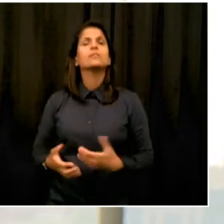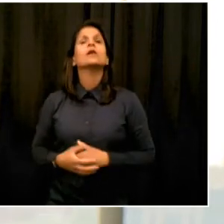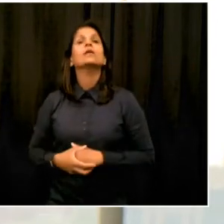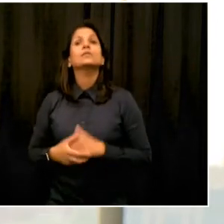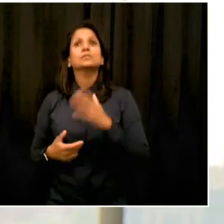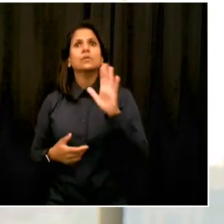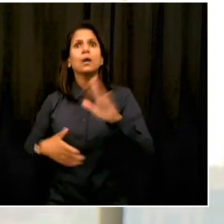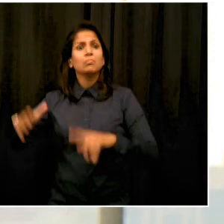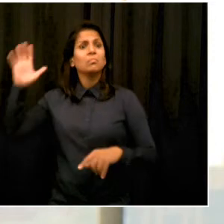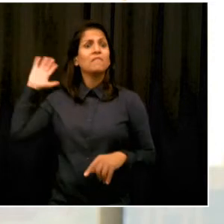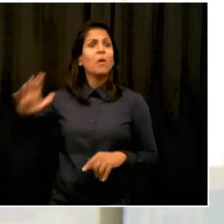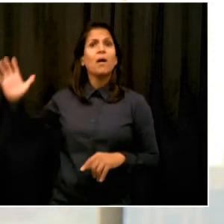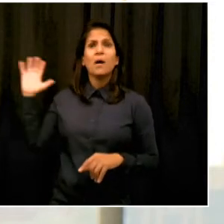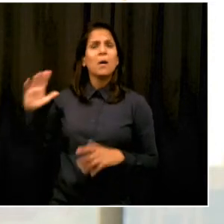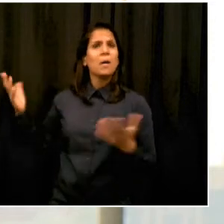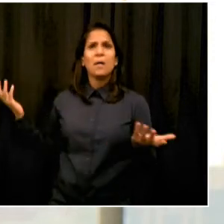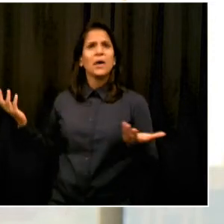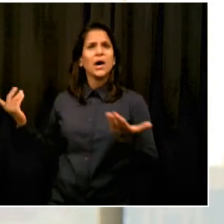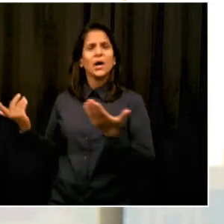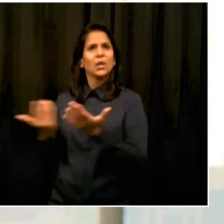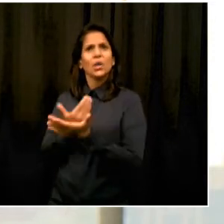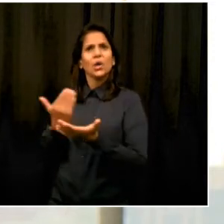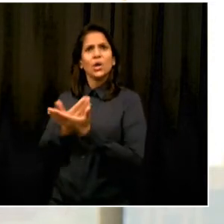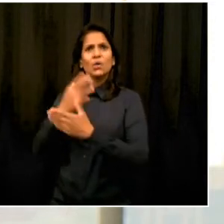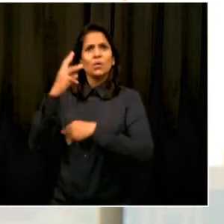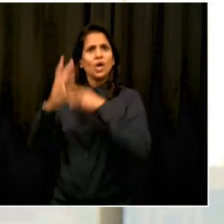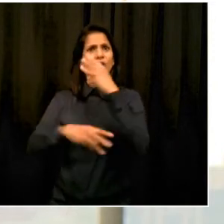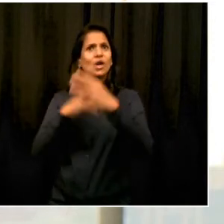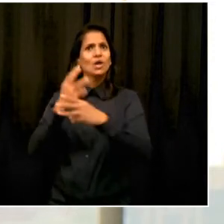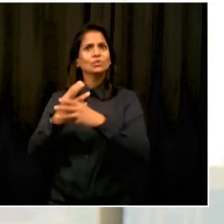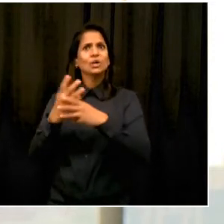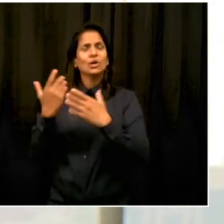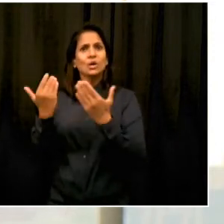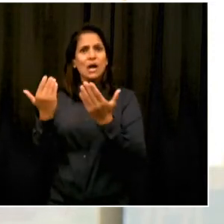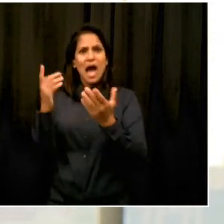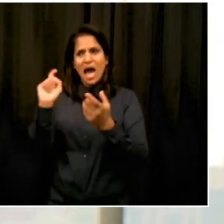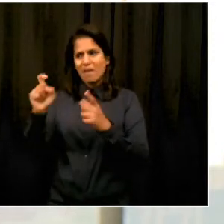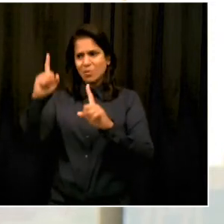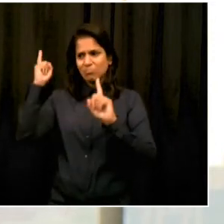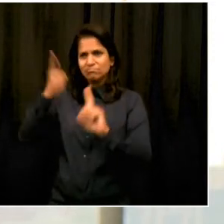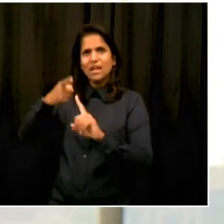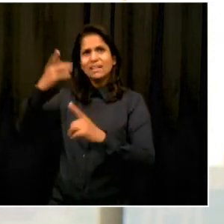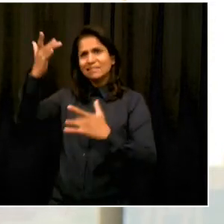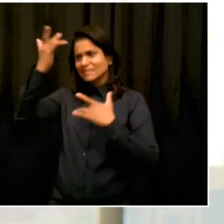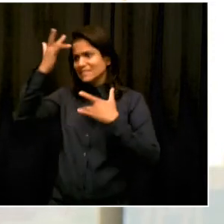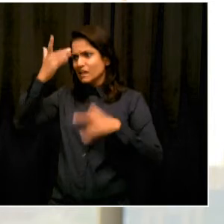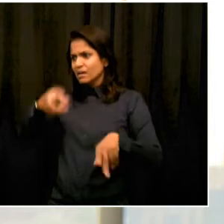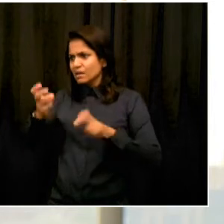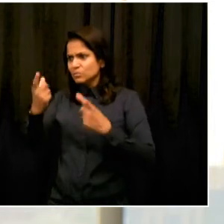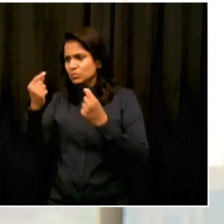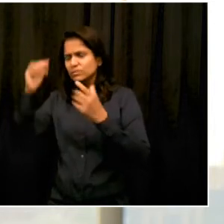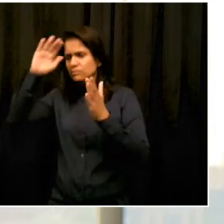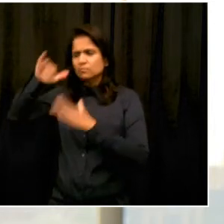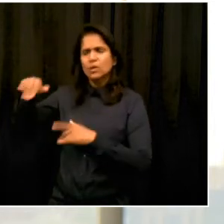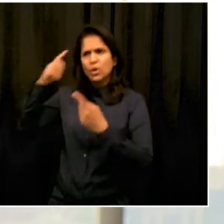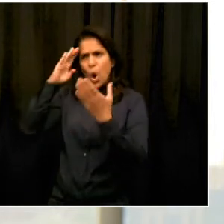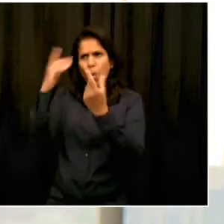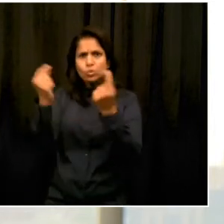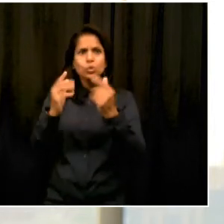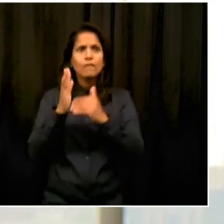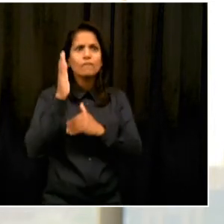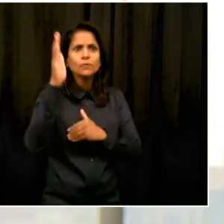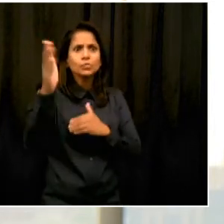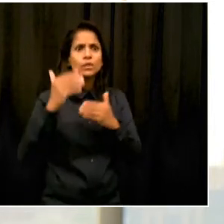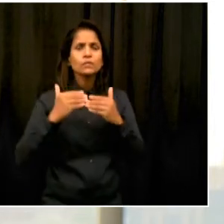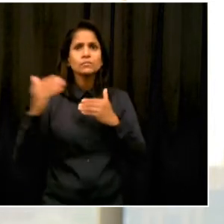humbling. But it was also a call to arms, that this world has to handle